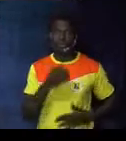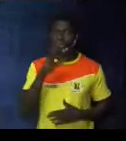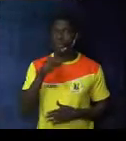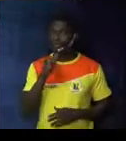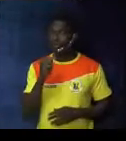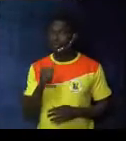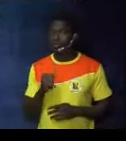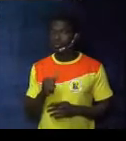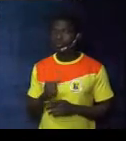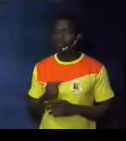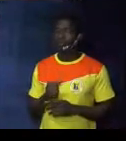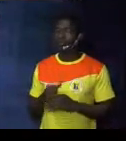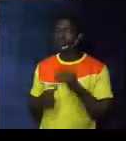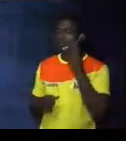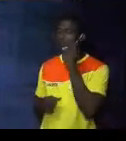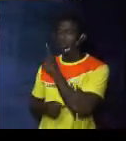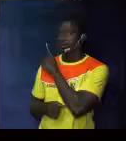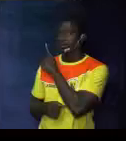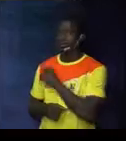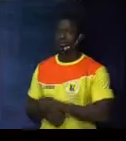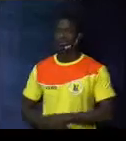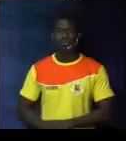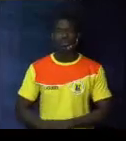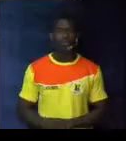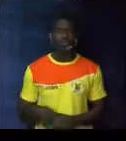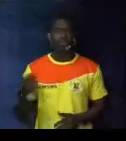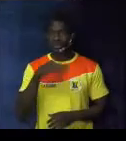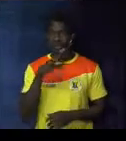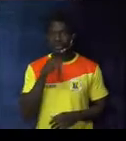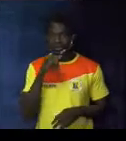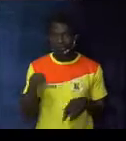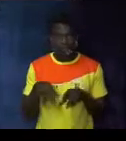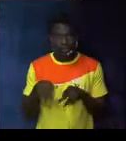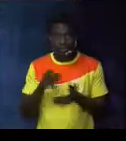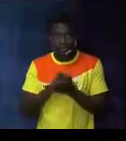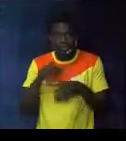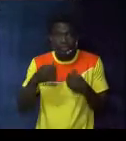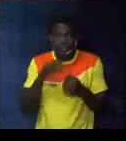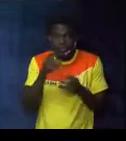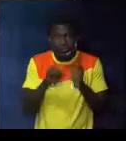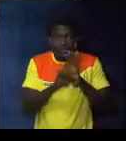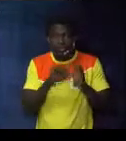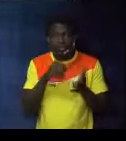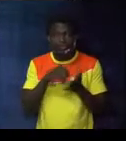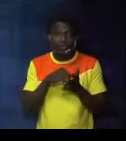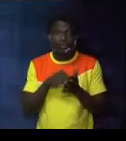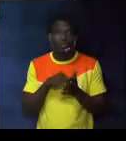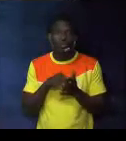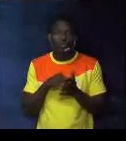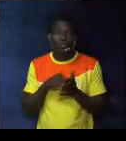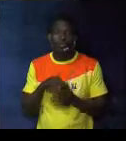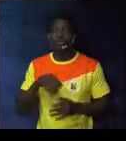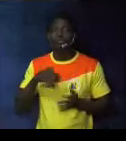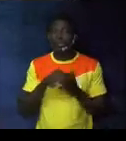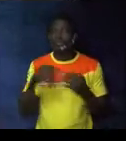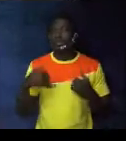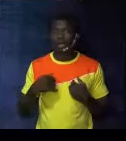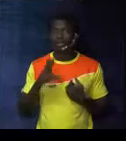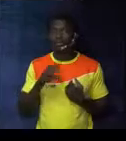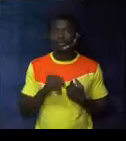parallel, as in this case, the one to the left here and the one to the right here. They are not parallel, and that's how you identify a